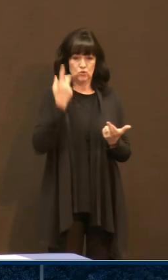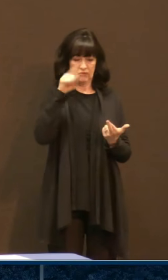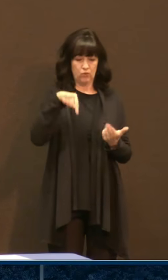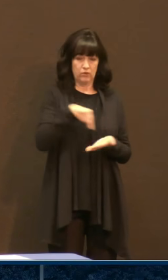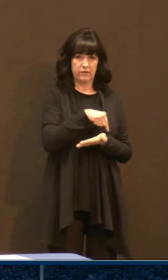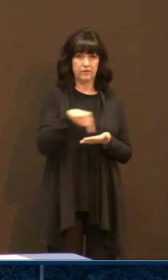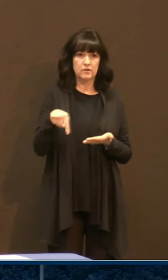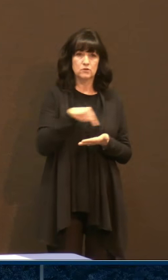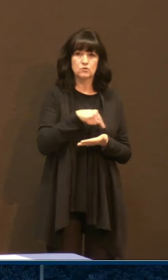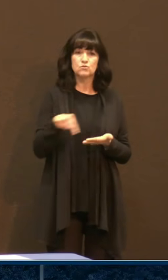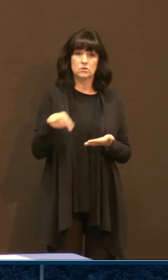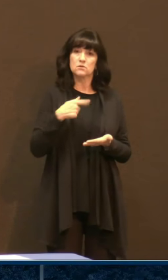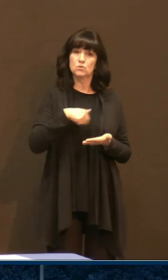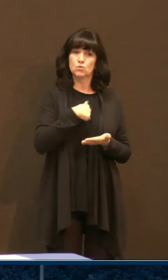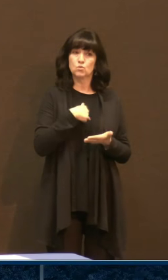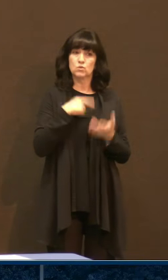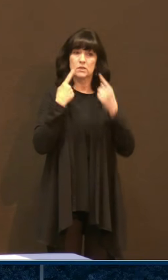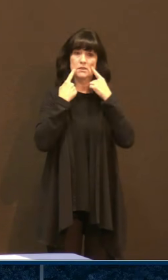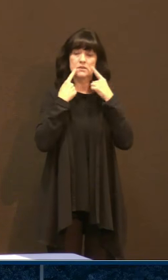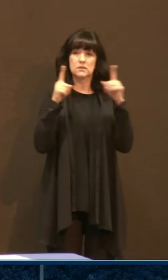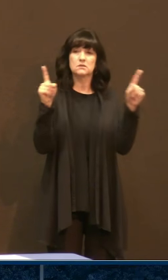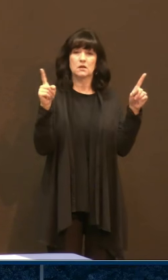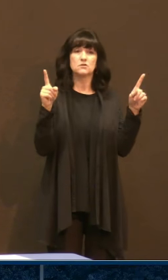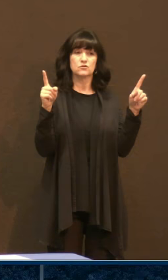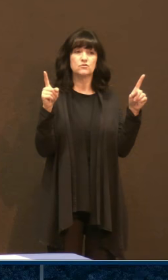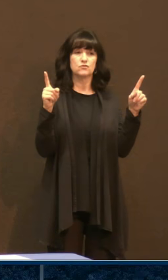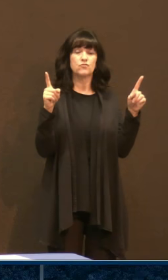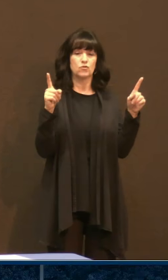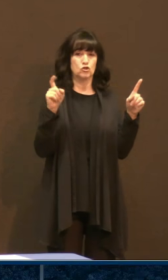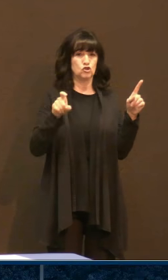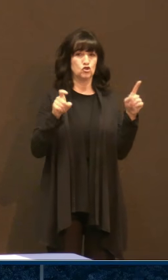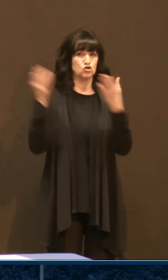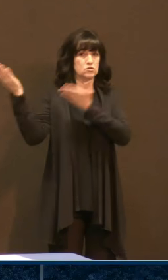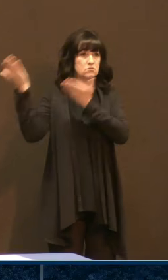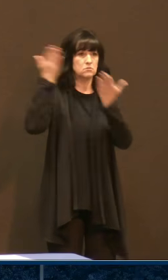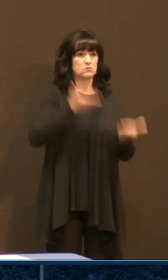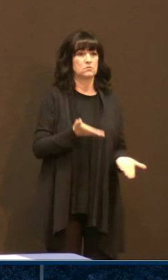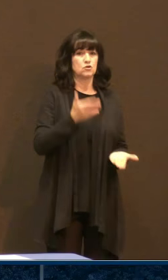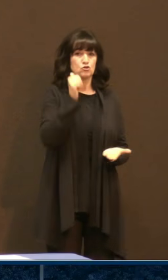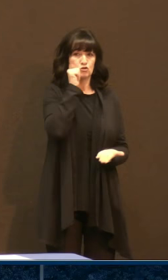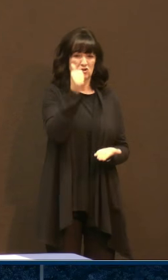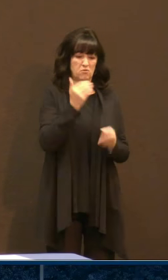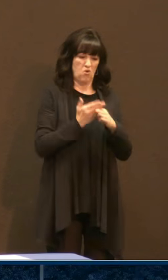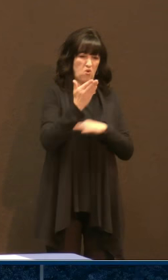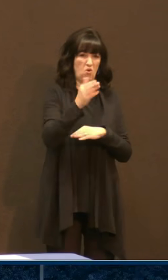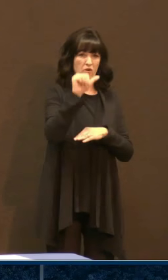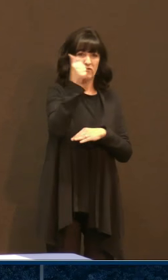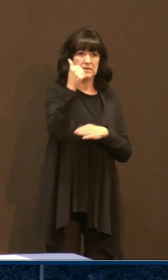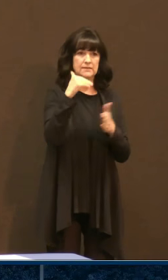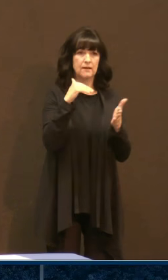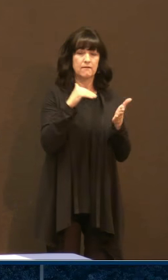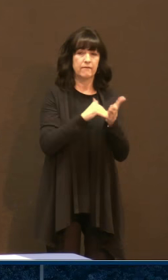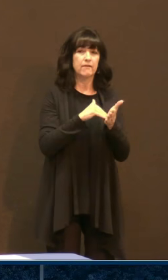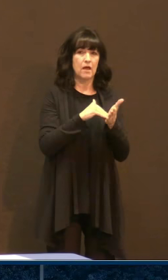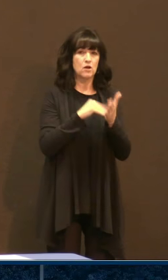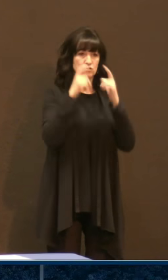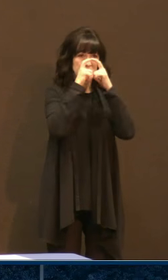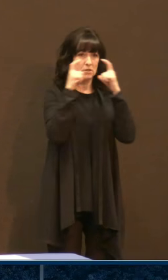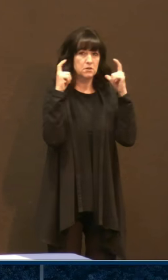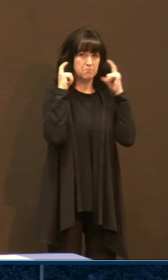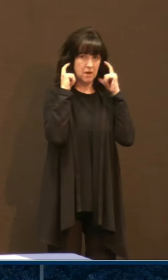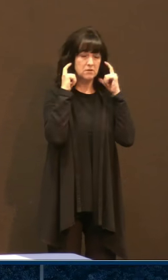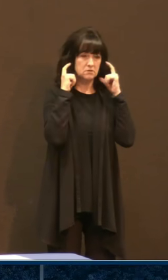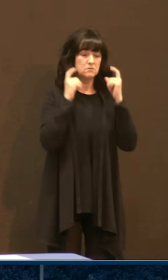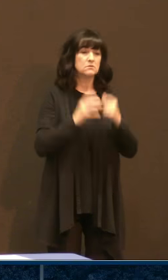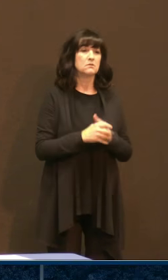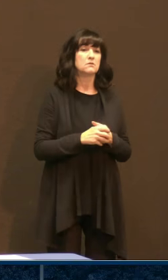in acquiring, I believe they should be in today and tomorrow, a little bit over 10,000 pretty quickly. We are